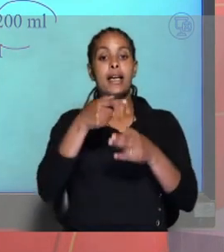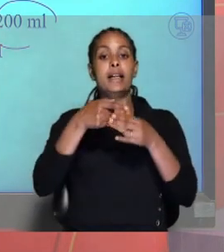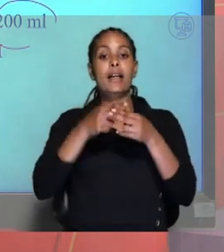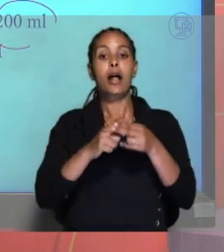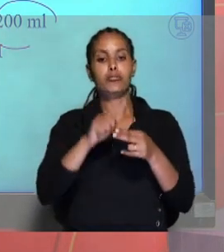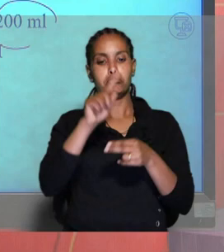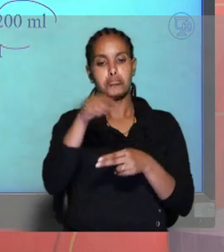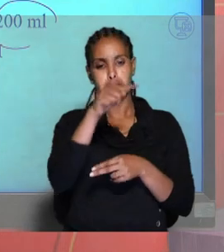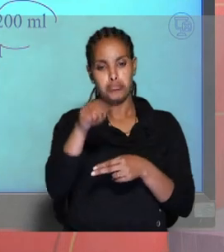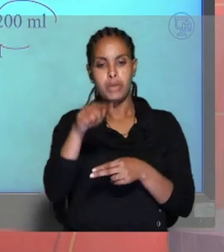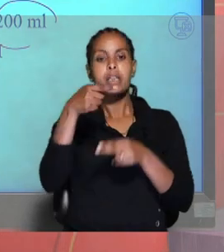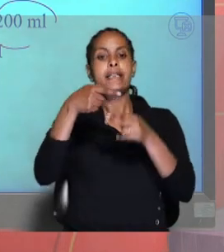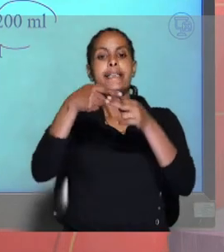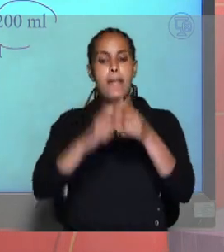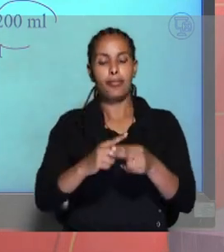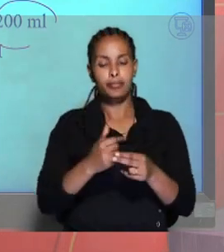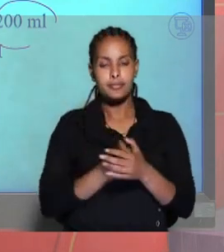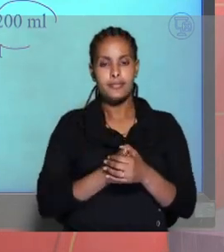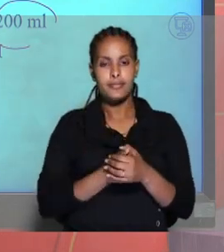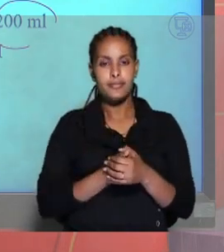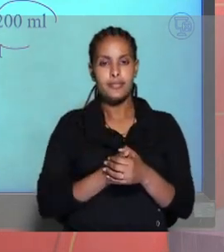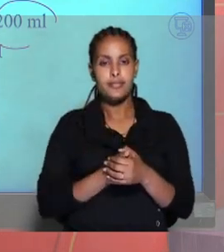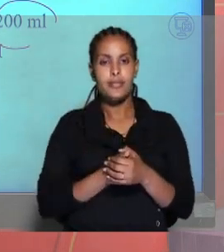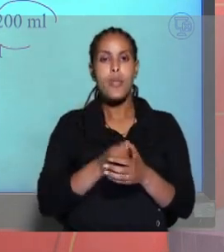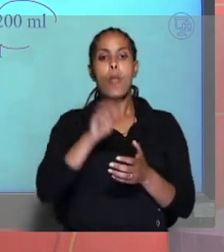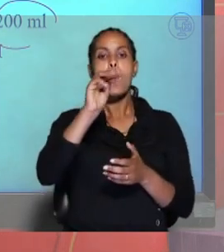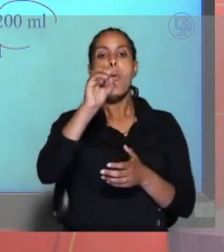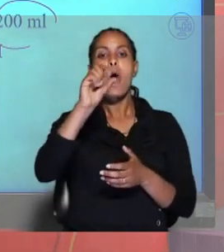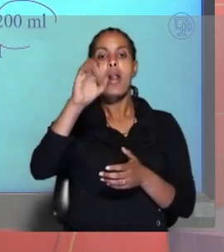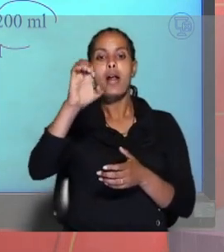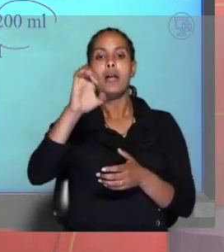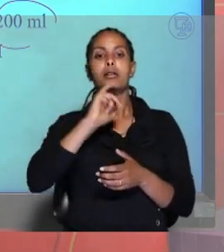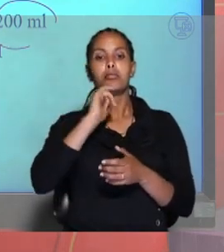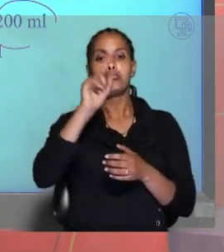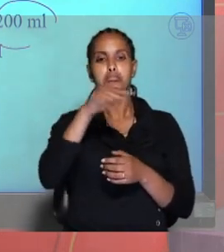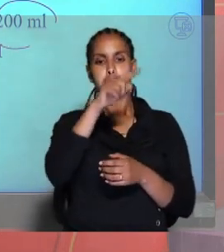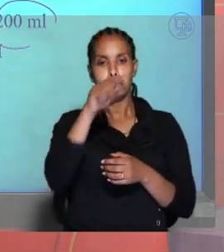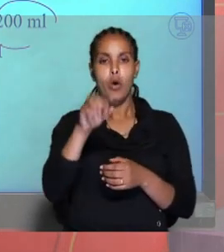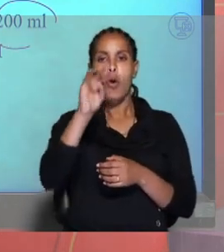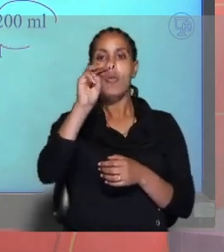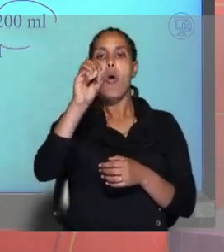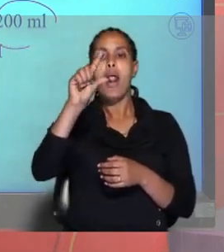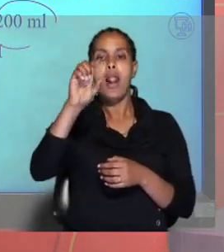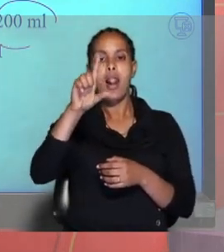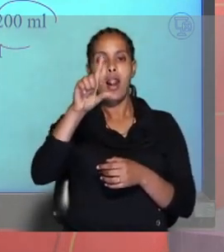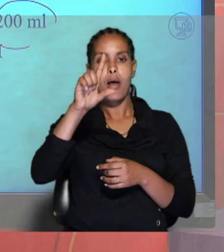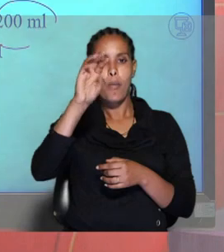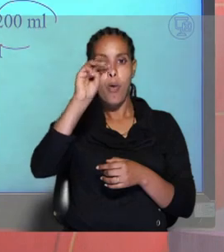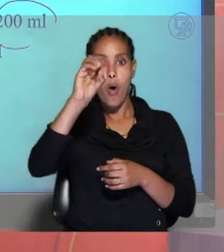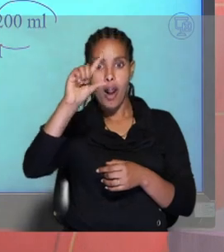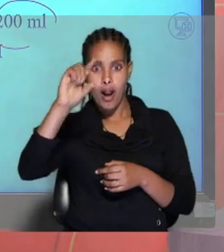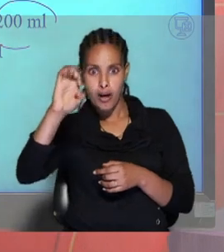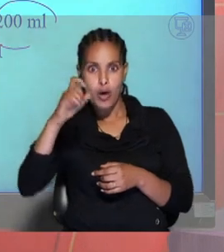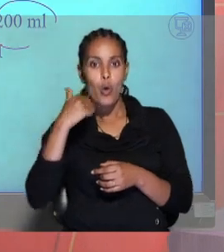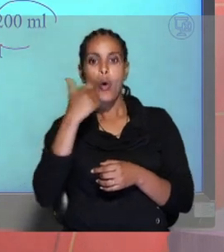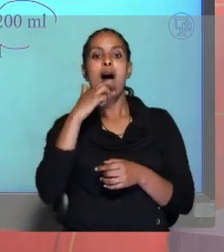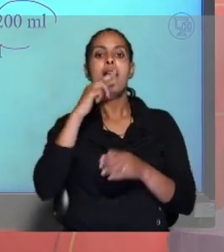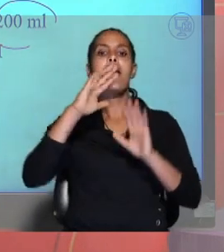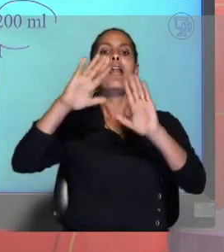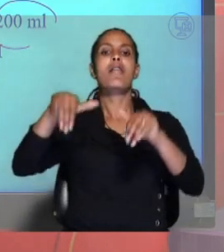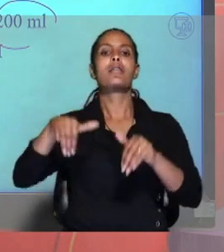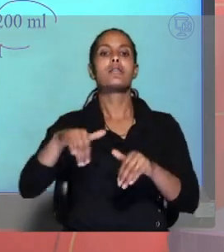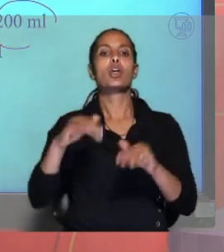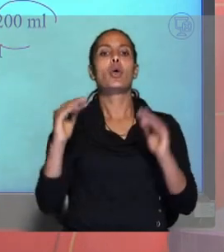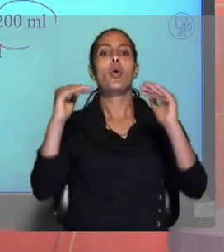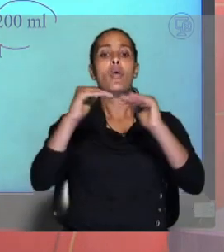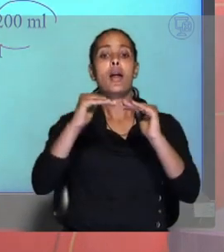Gram will be cancelled by gram. Mole will be cancelled by mole. We are left